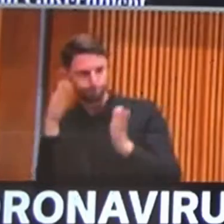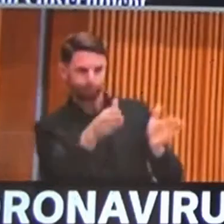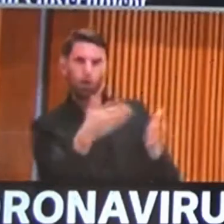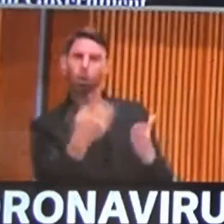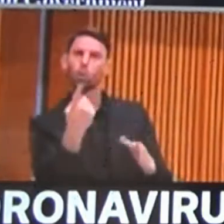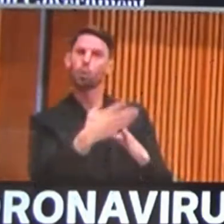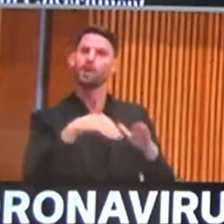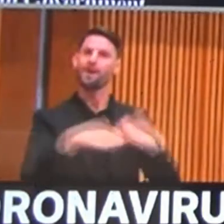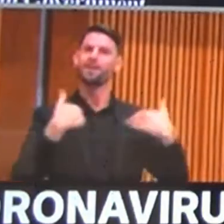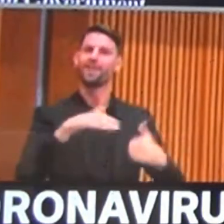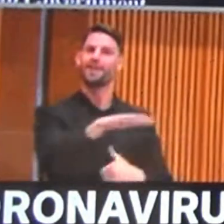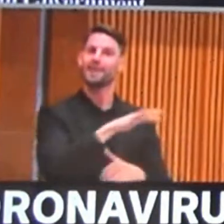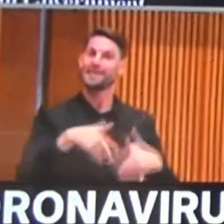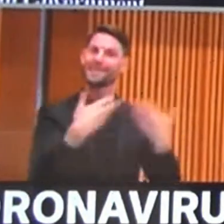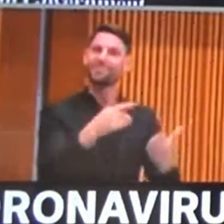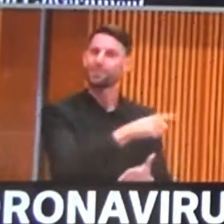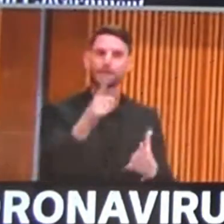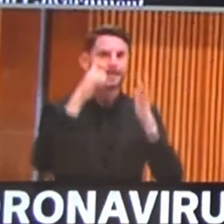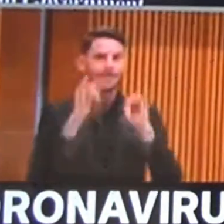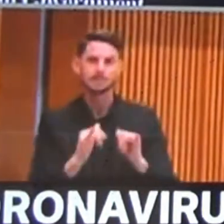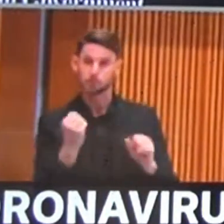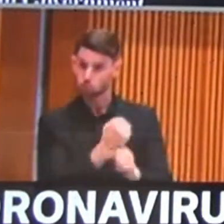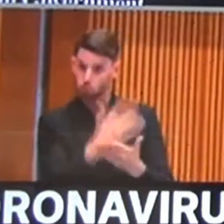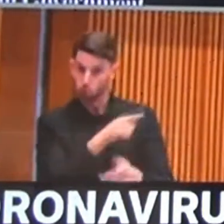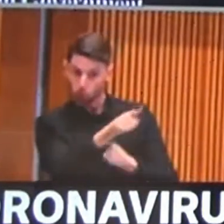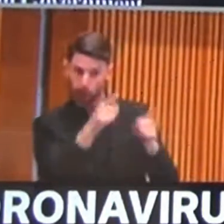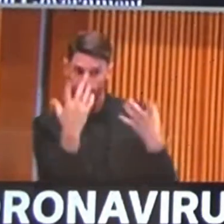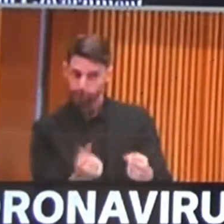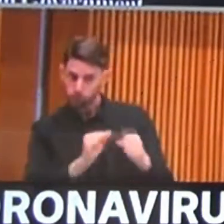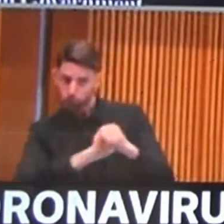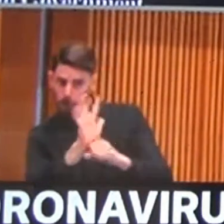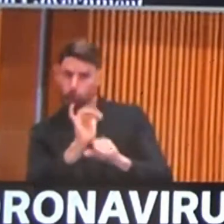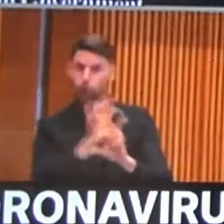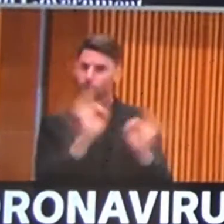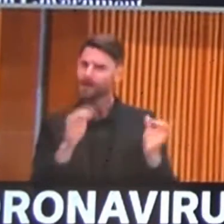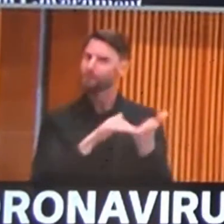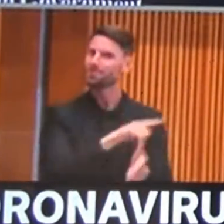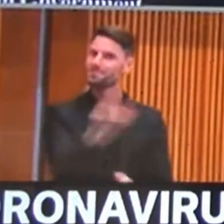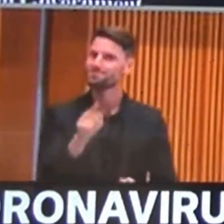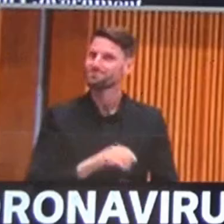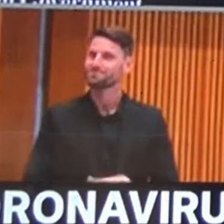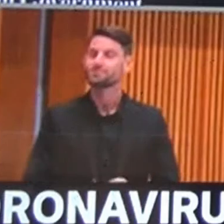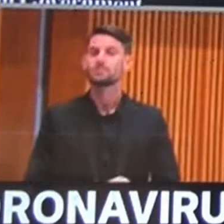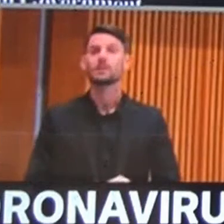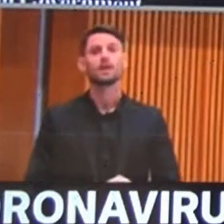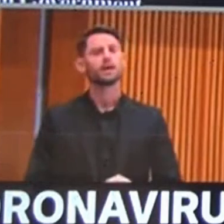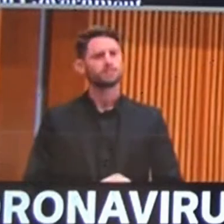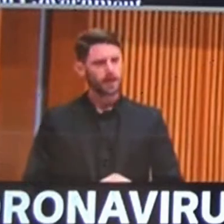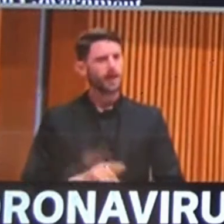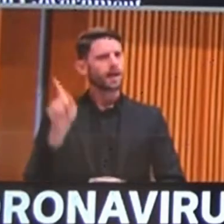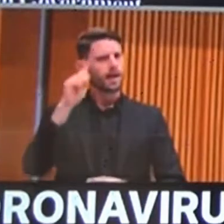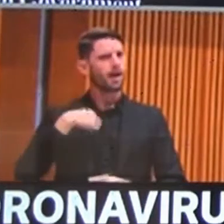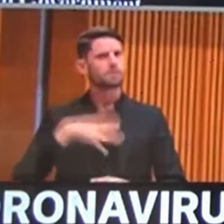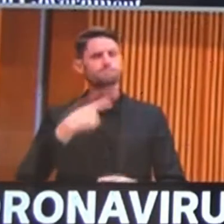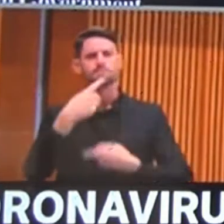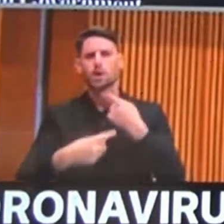across the country. And then finally, I want to emphasise respect. We have seen some very troubling cases of people